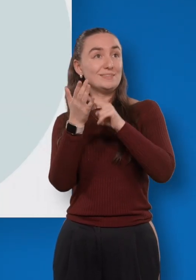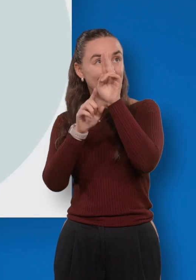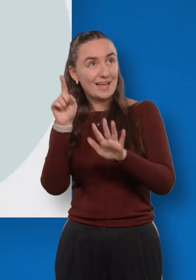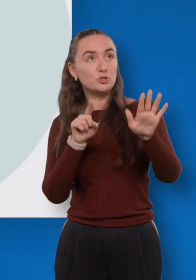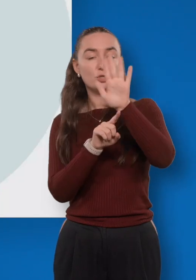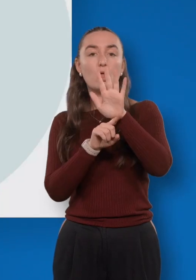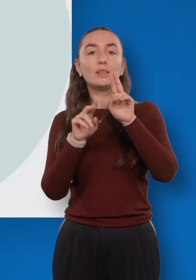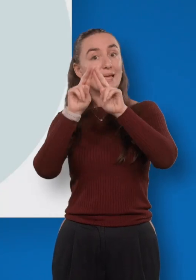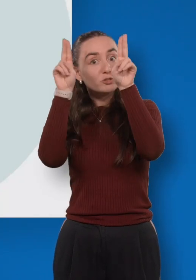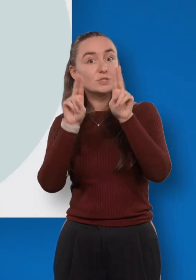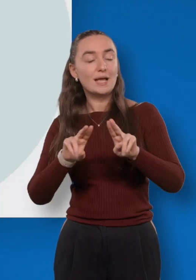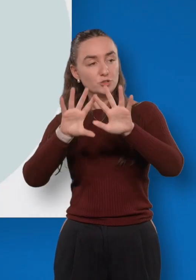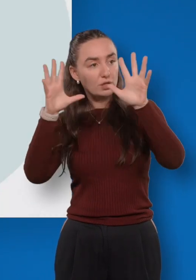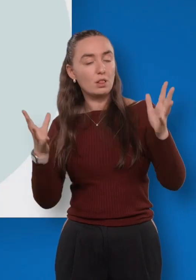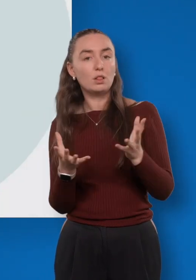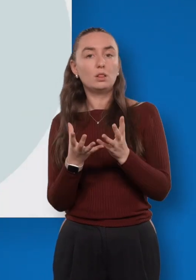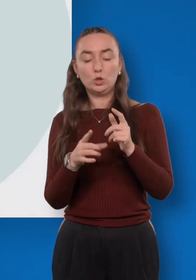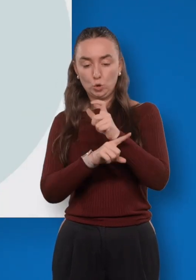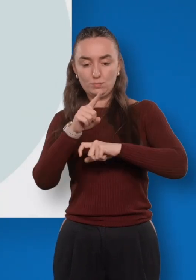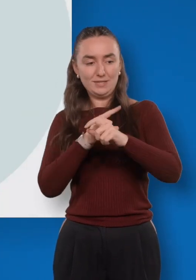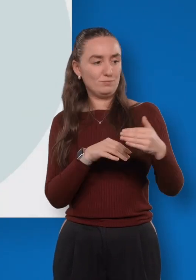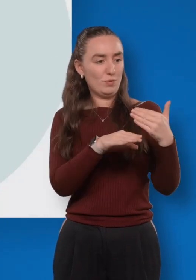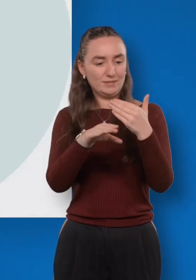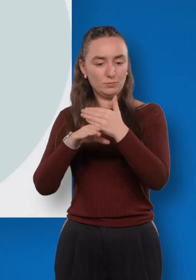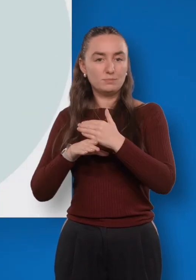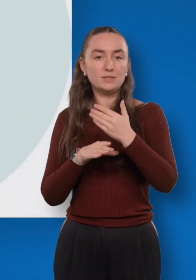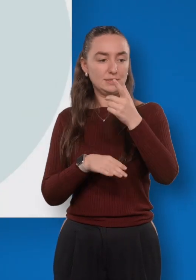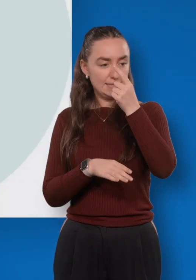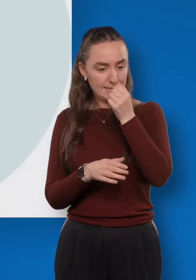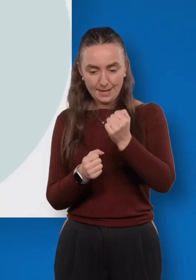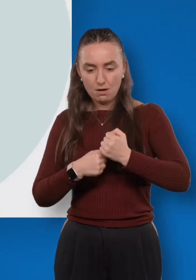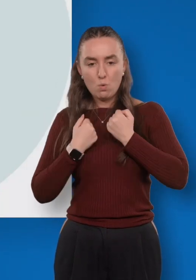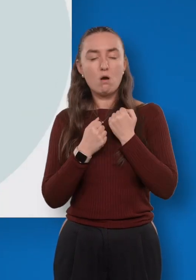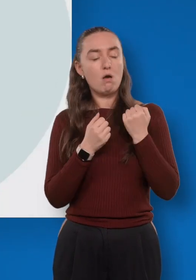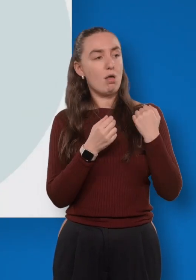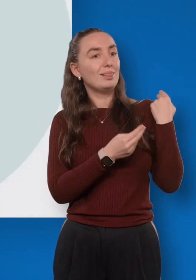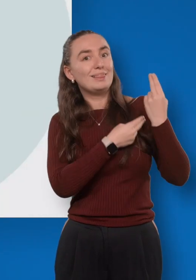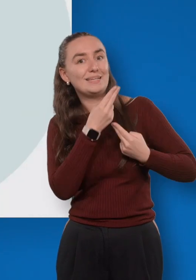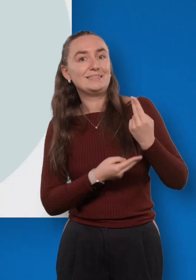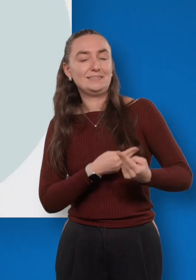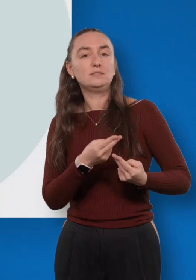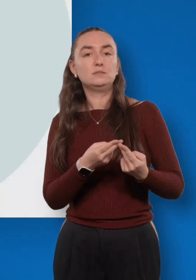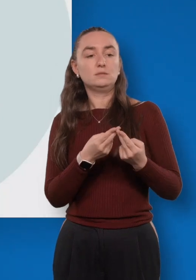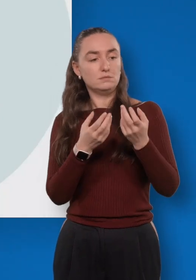communities of practice that then can take the sort of like legacy of this work